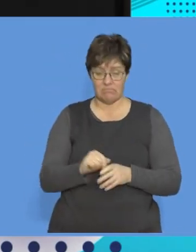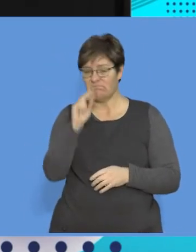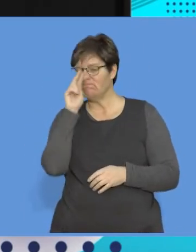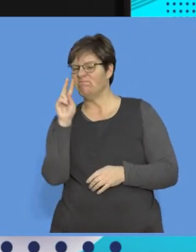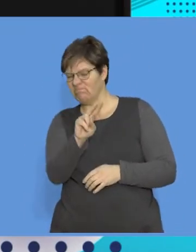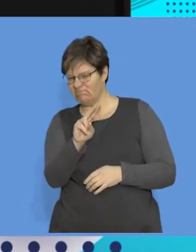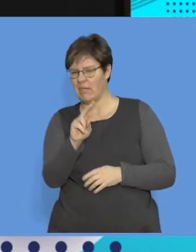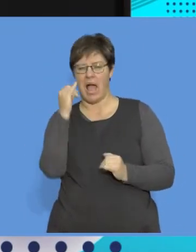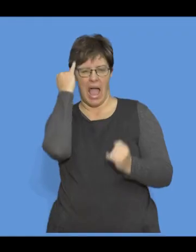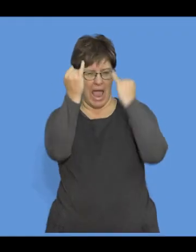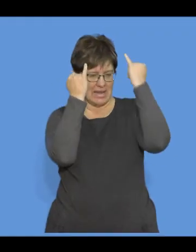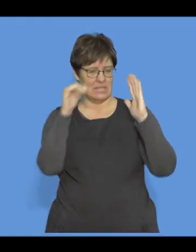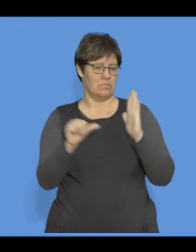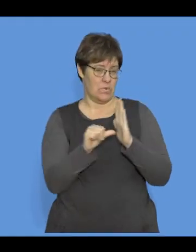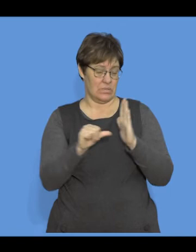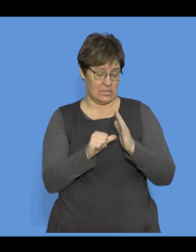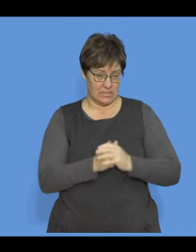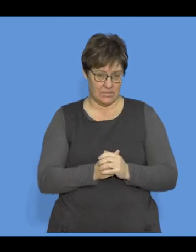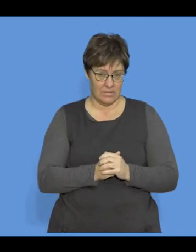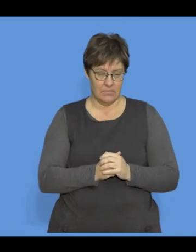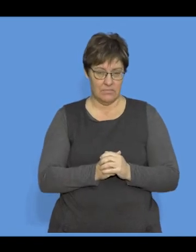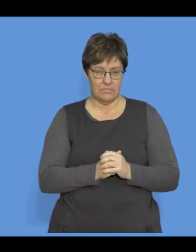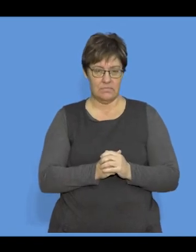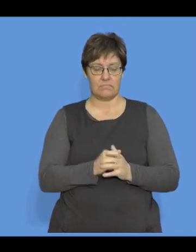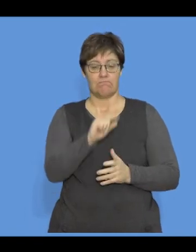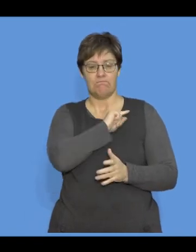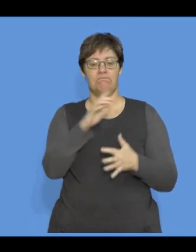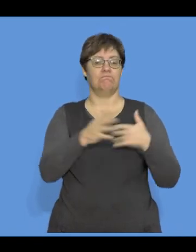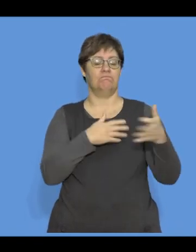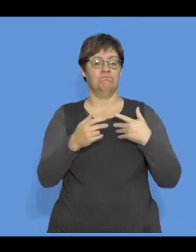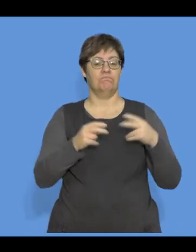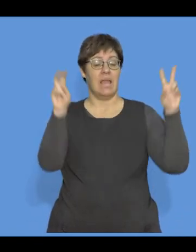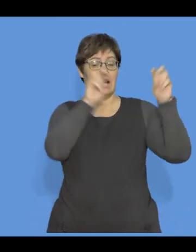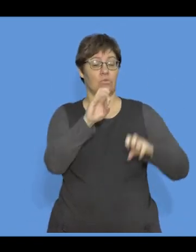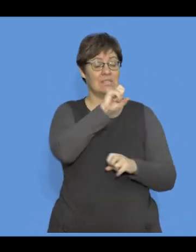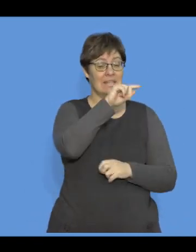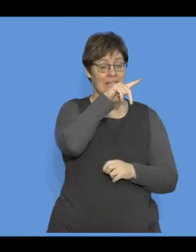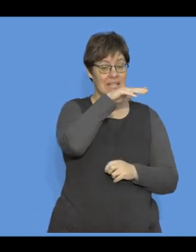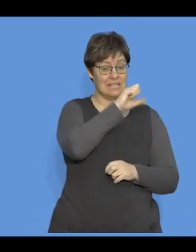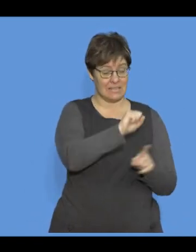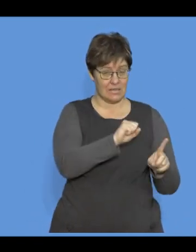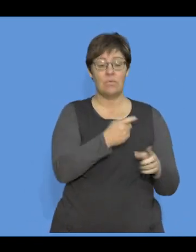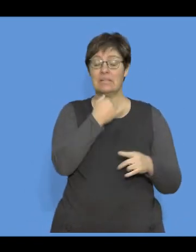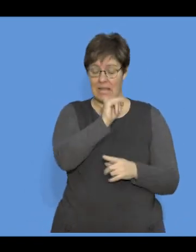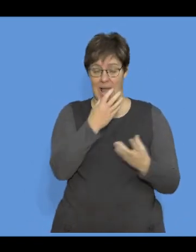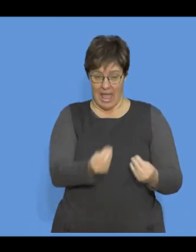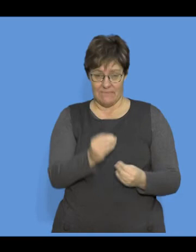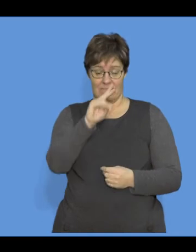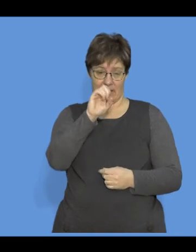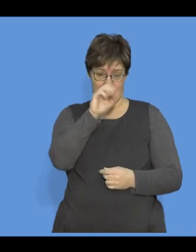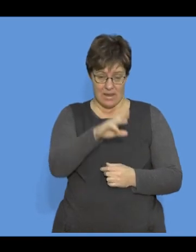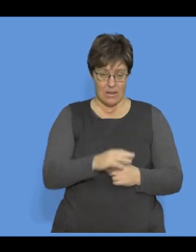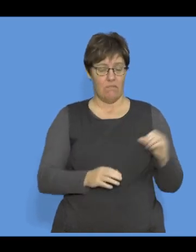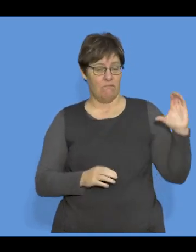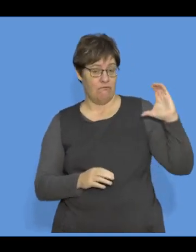some critical ideas here. So just because we're dealing with electrostatics, please remember we've still got vectors. There's the